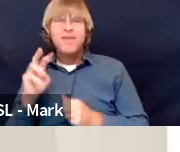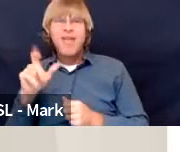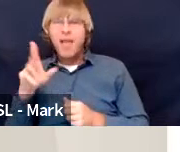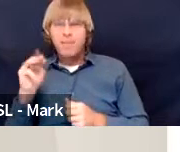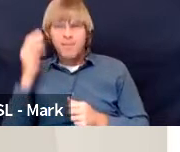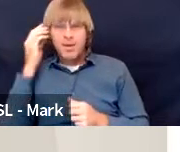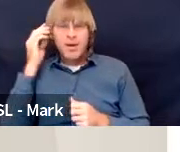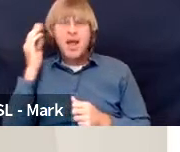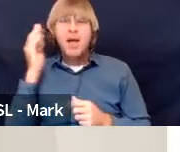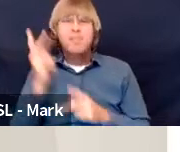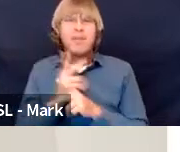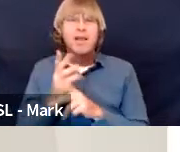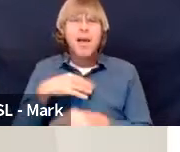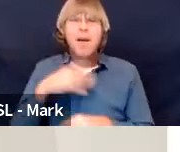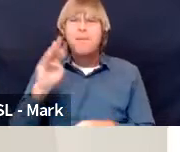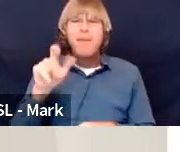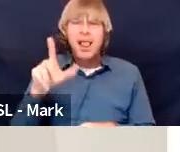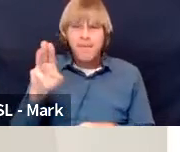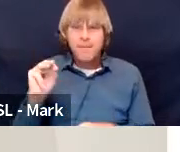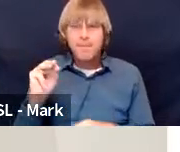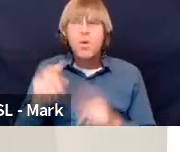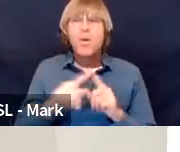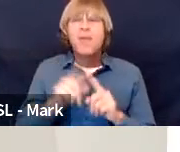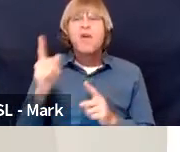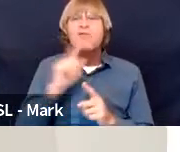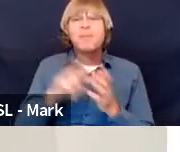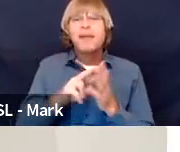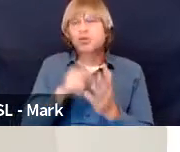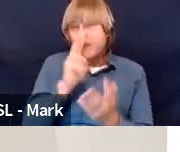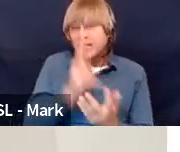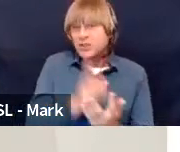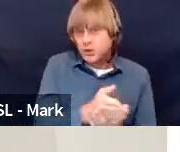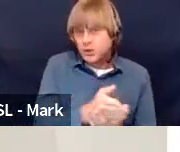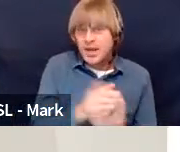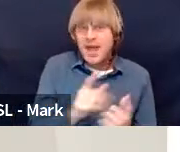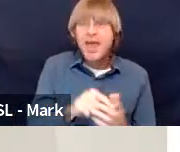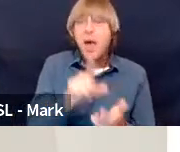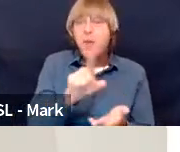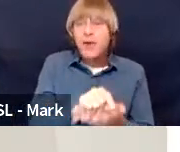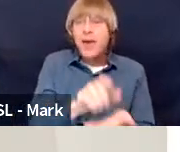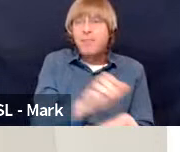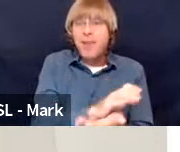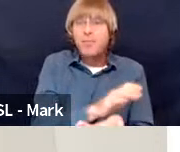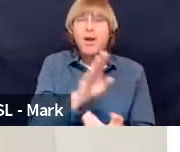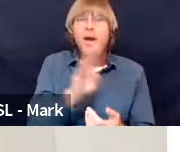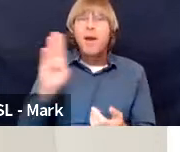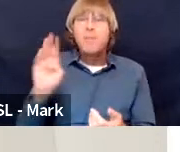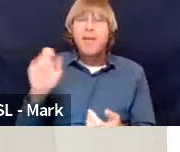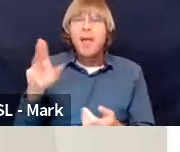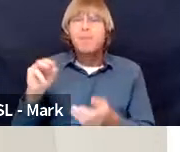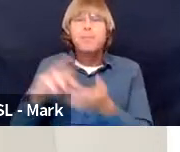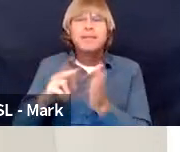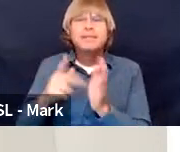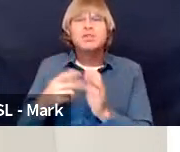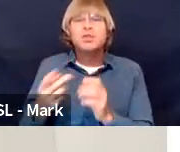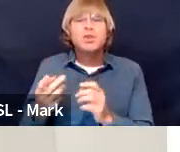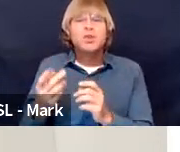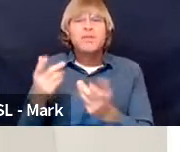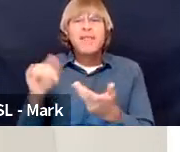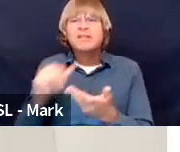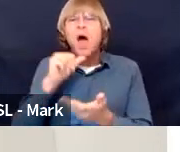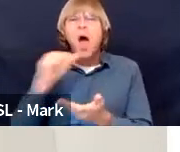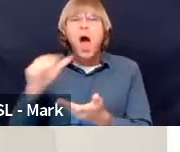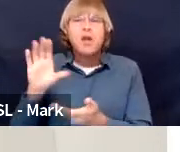know designers love to use vellum when they really mean translucent. In print and paper, vellum refers to a toothy,